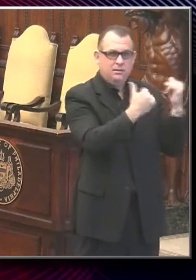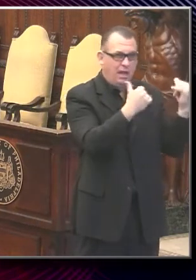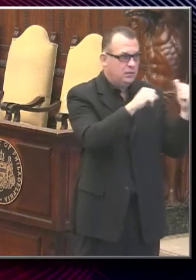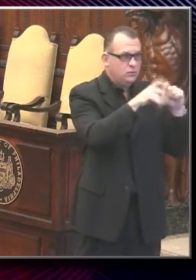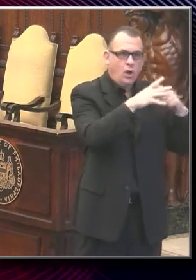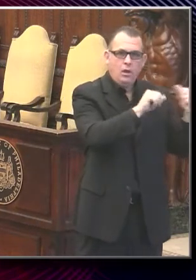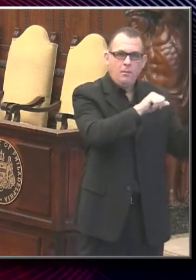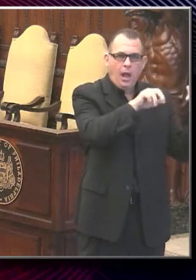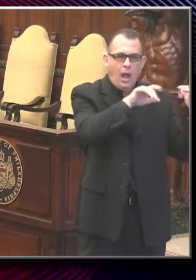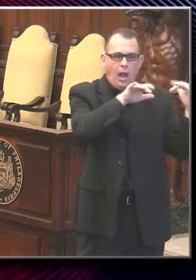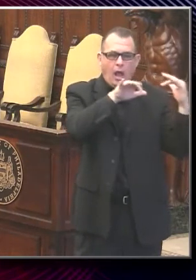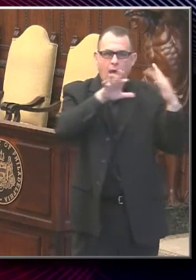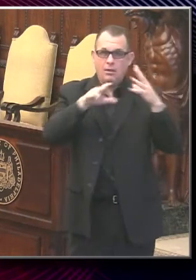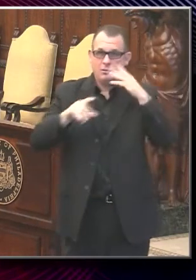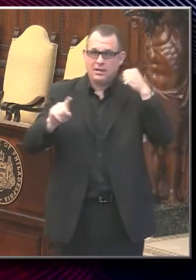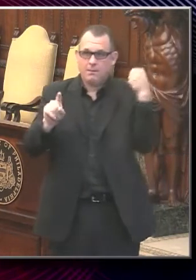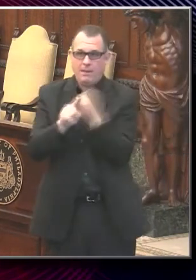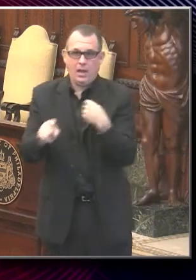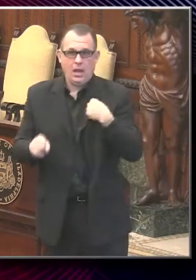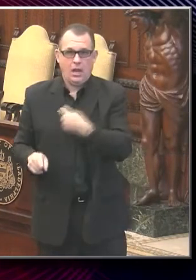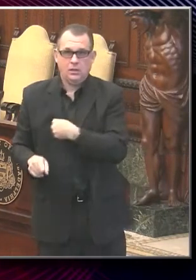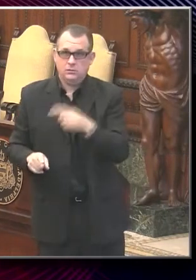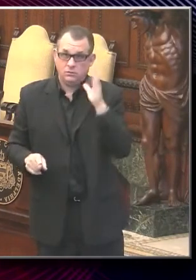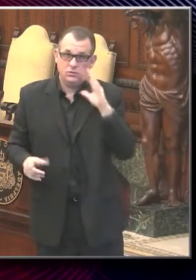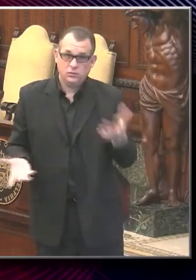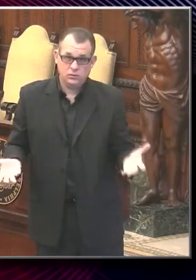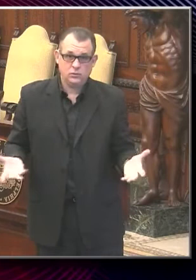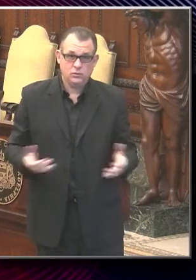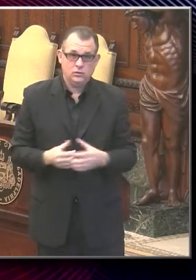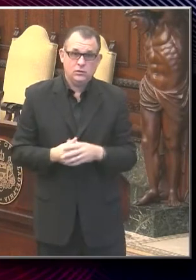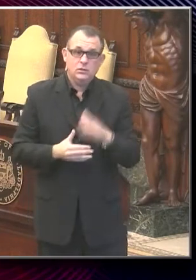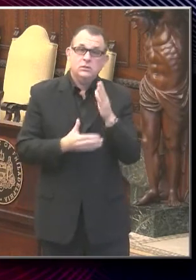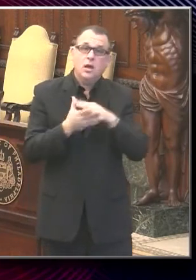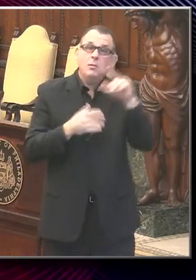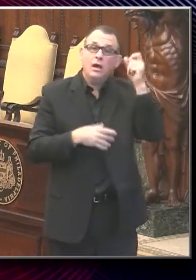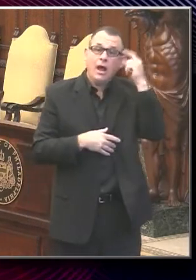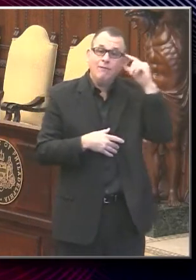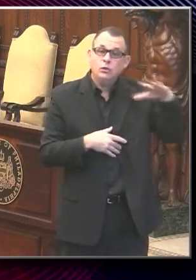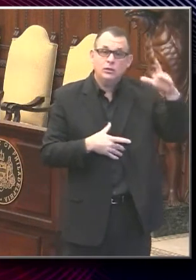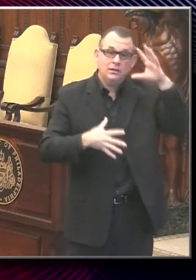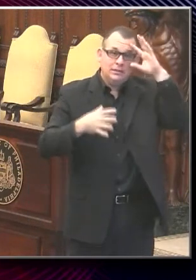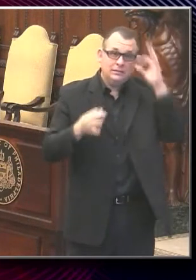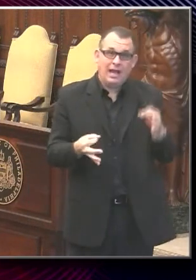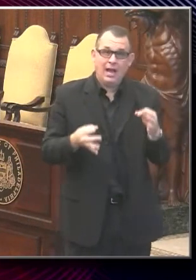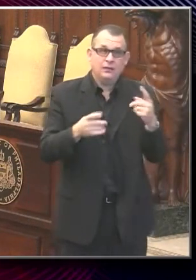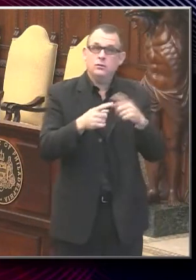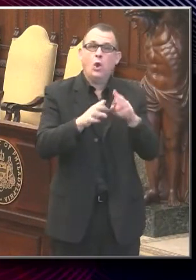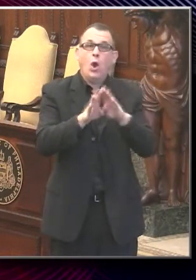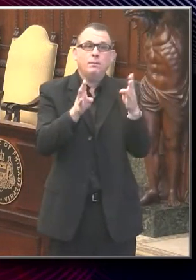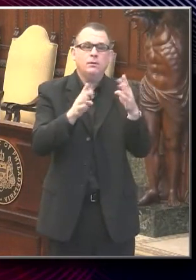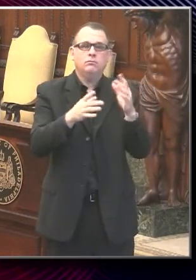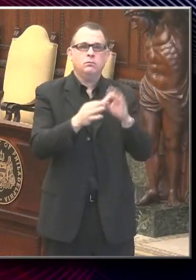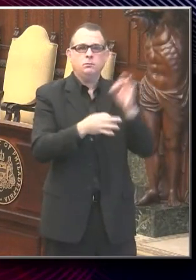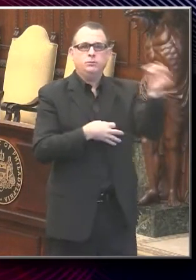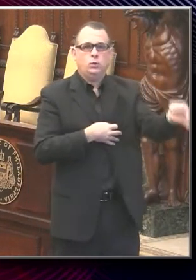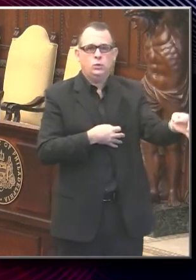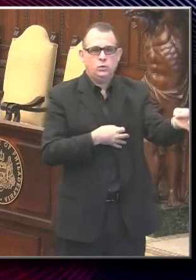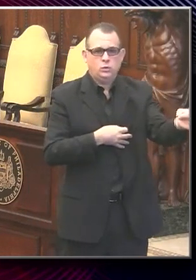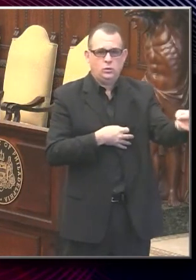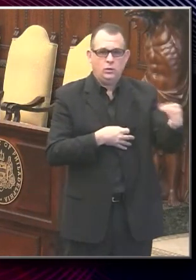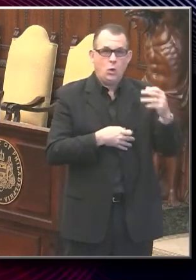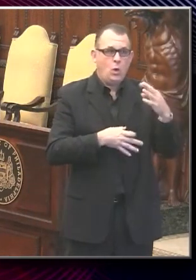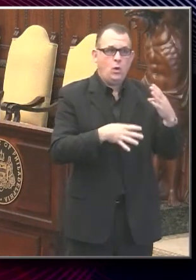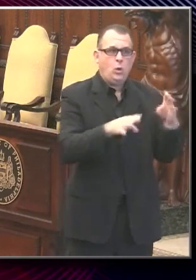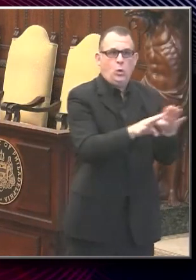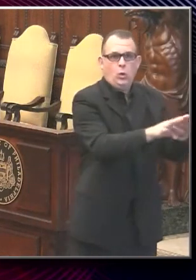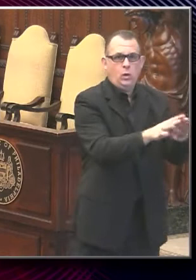degree. Now, some governors are responding by delaying reopening or by reimposing closings. Now, here in Philadelphia, we laid